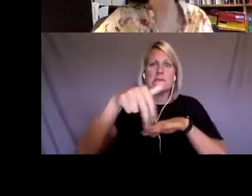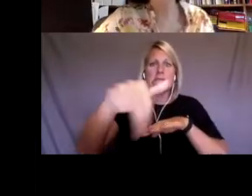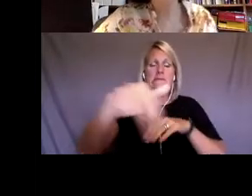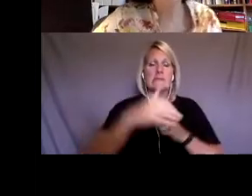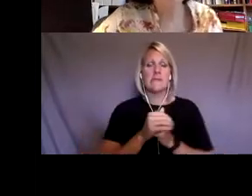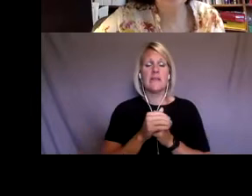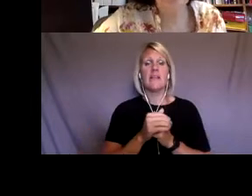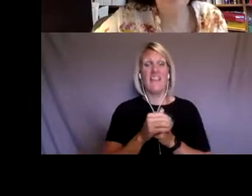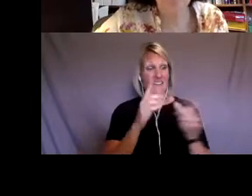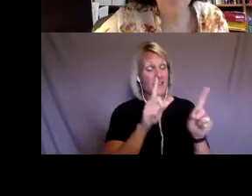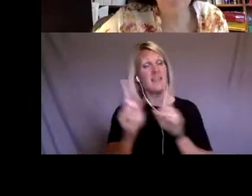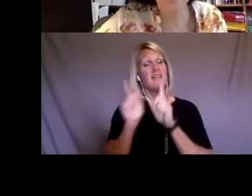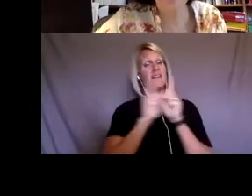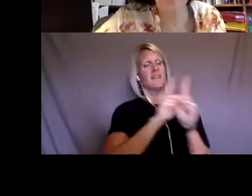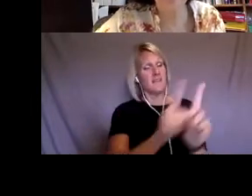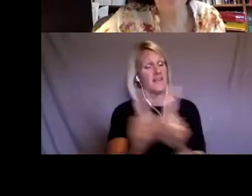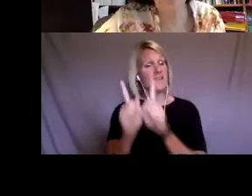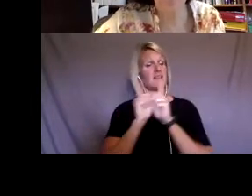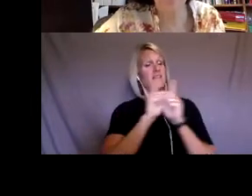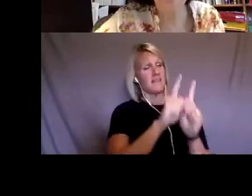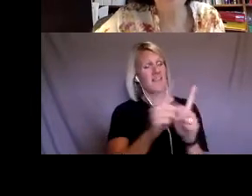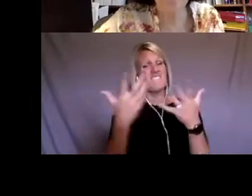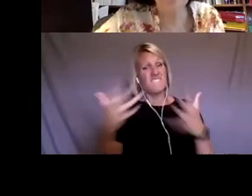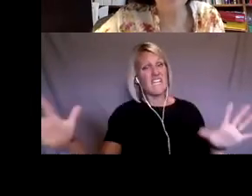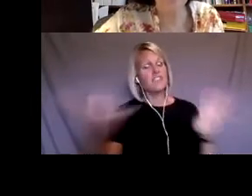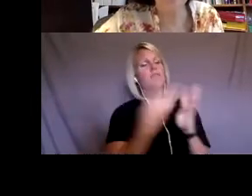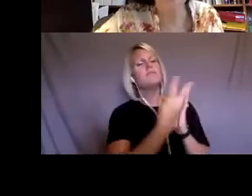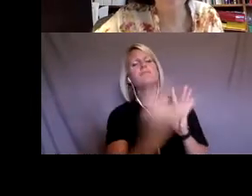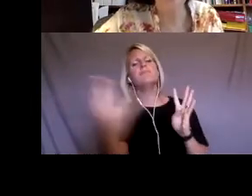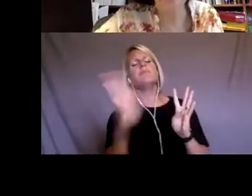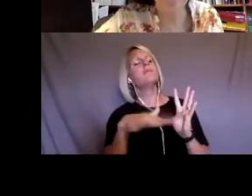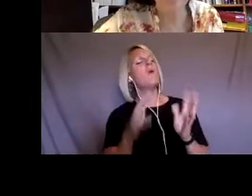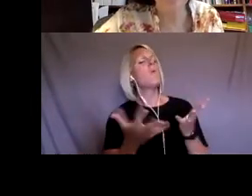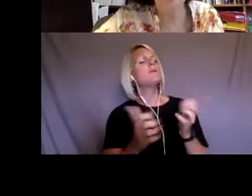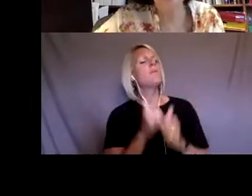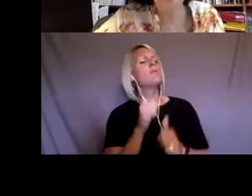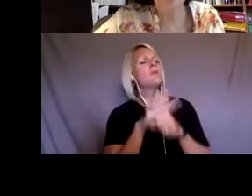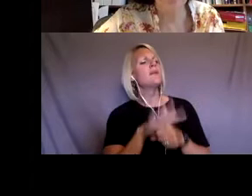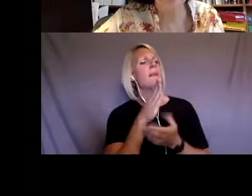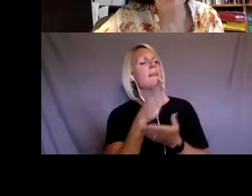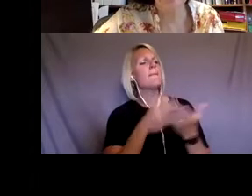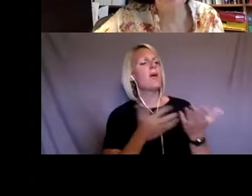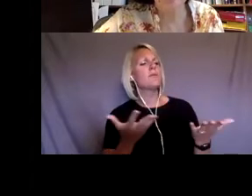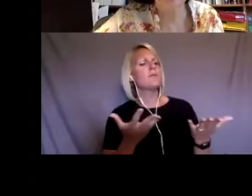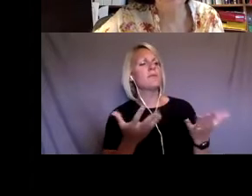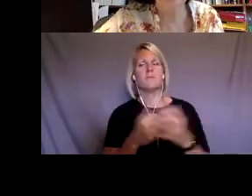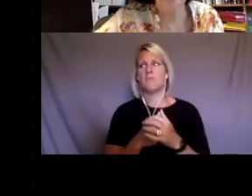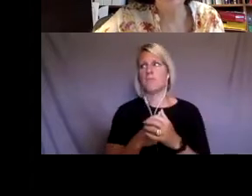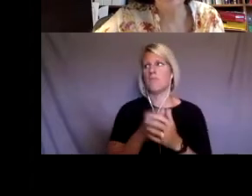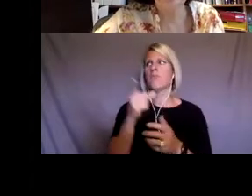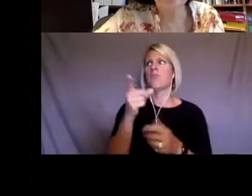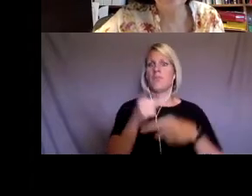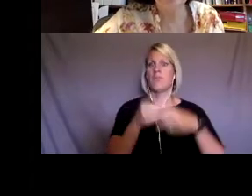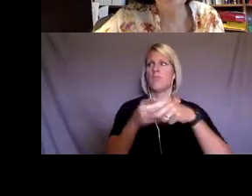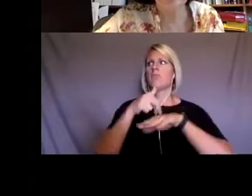them what was the most stressful part of their walk. And the vast majority of them said crossing at an intersection